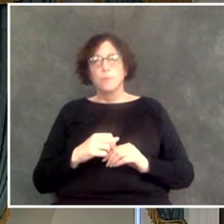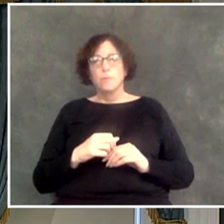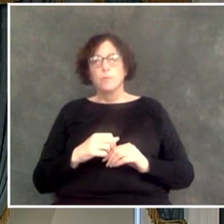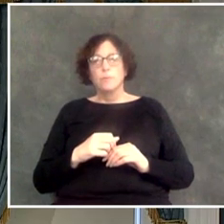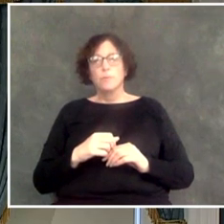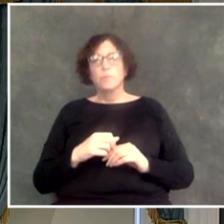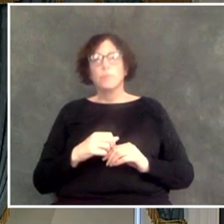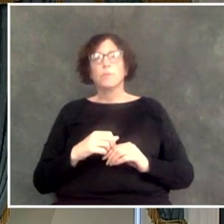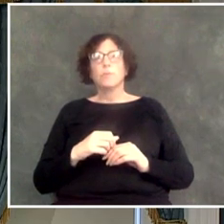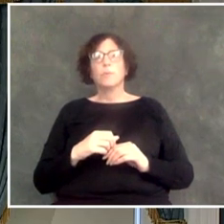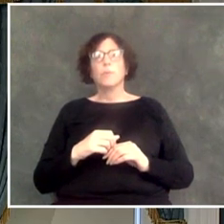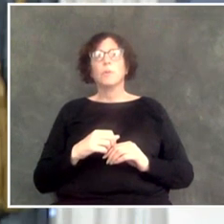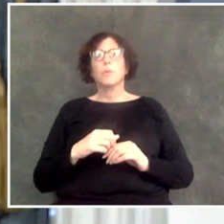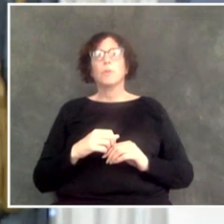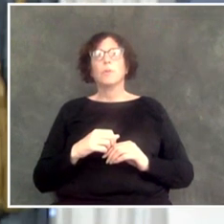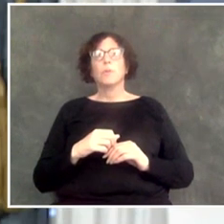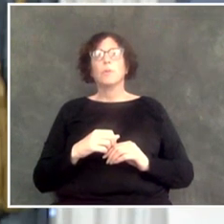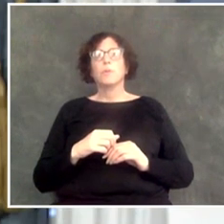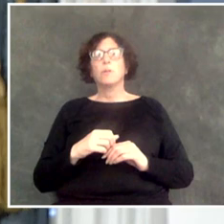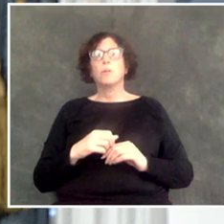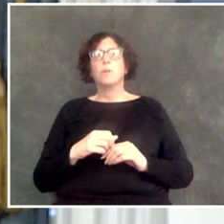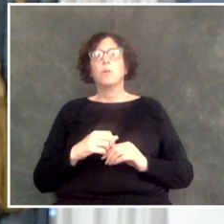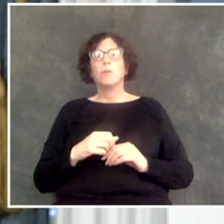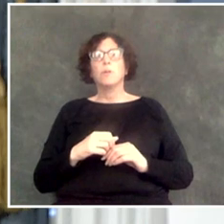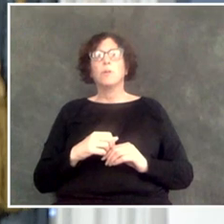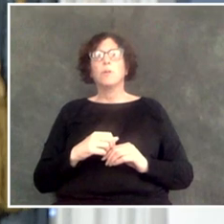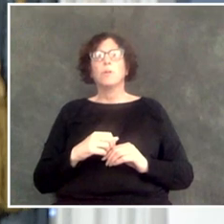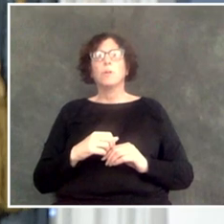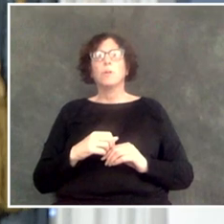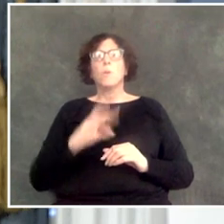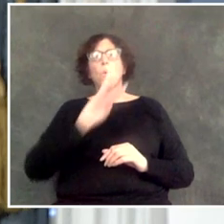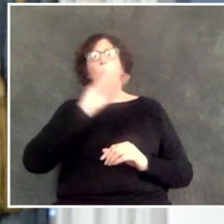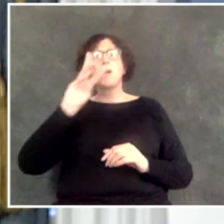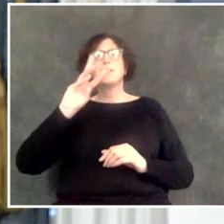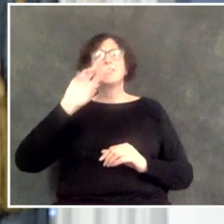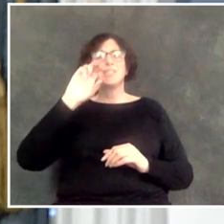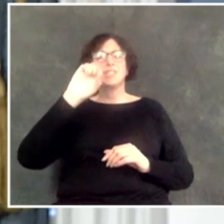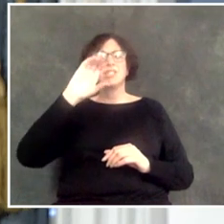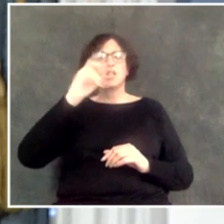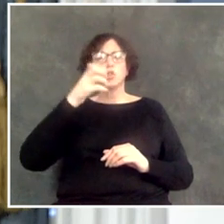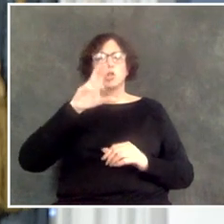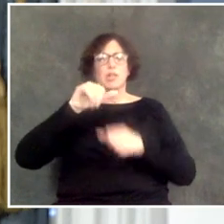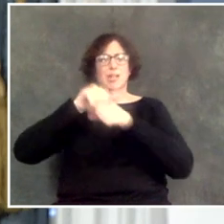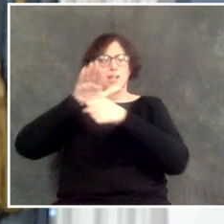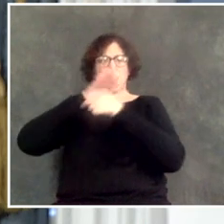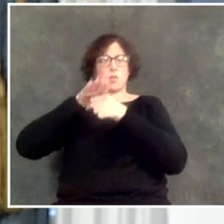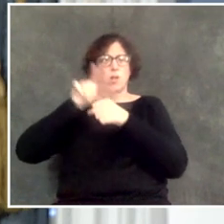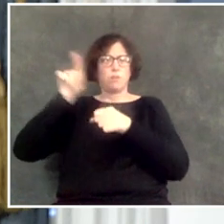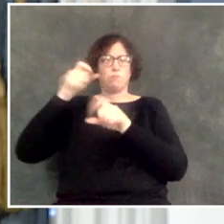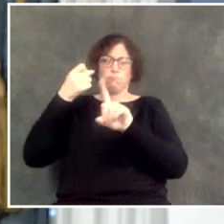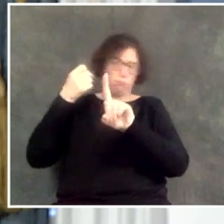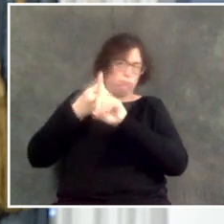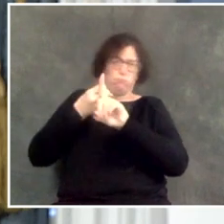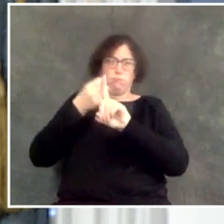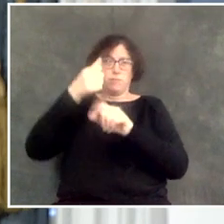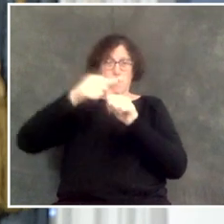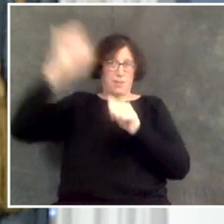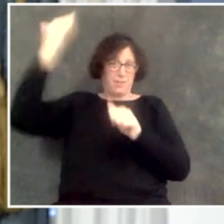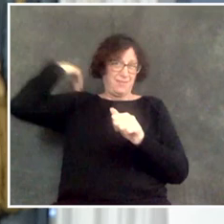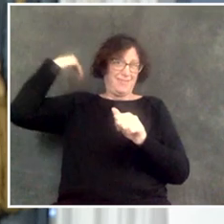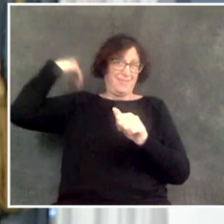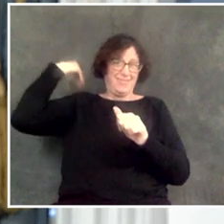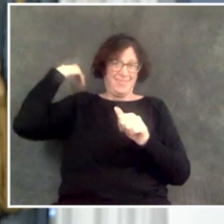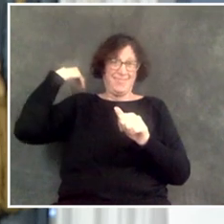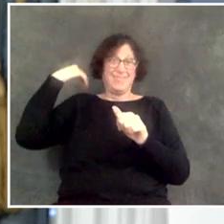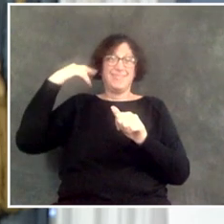you. But again, at this point, we are not in the containment phase of controlling the outbreak. We are in